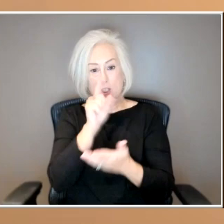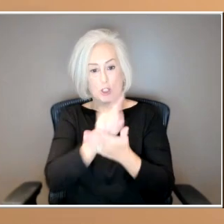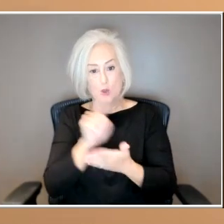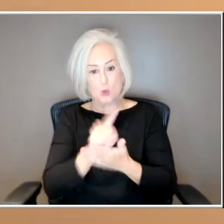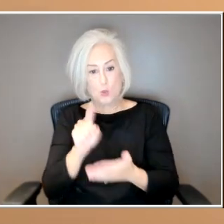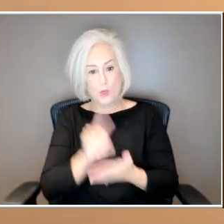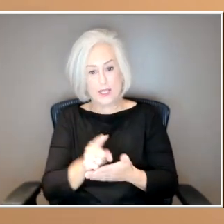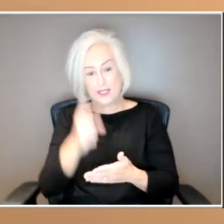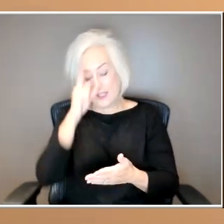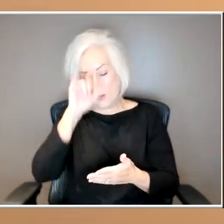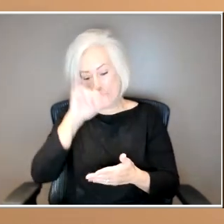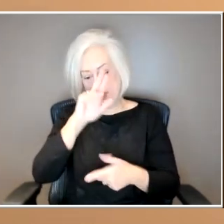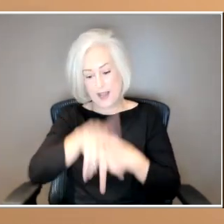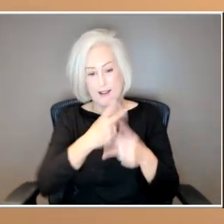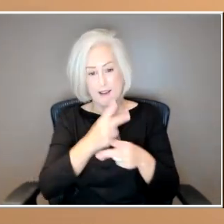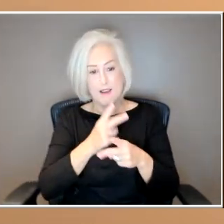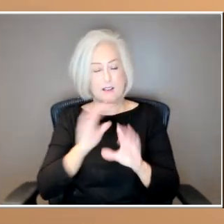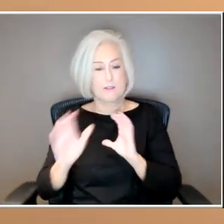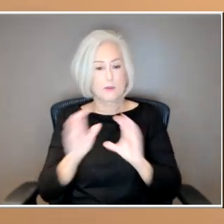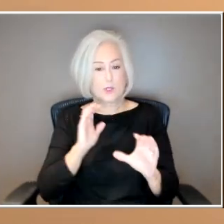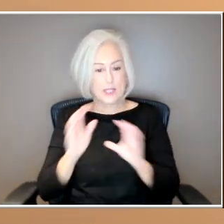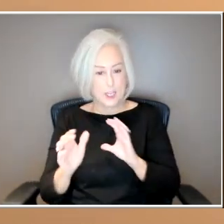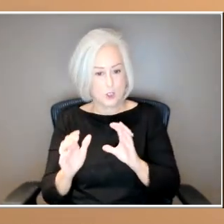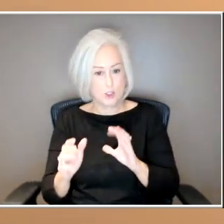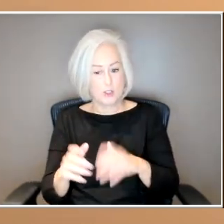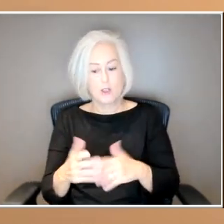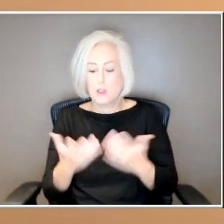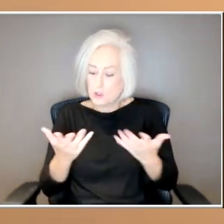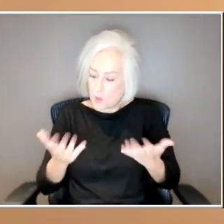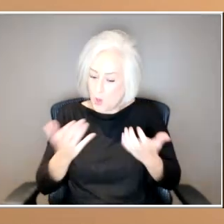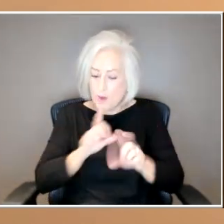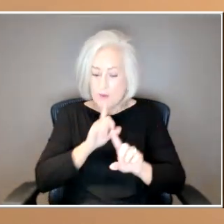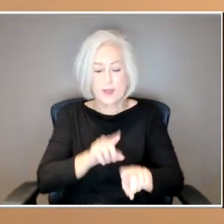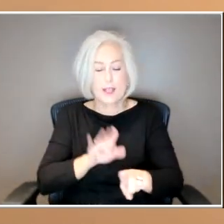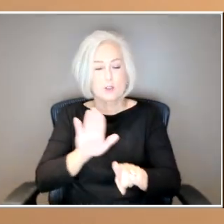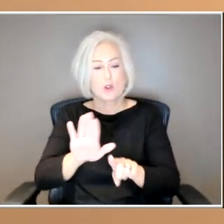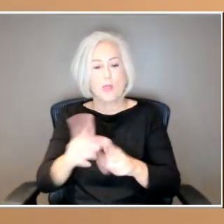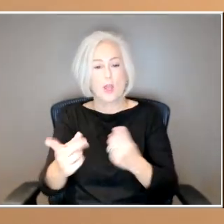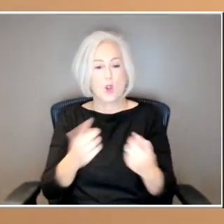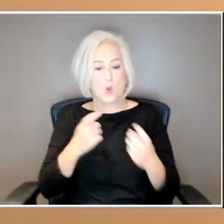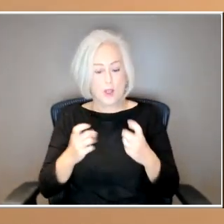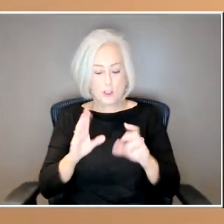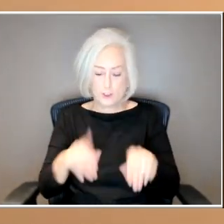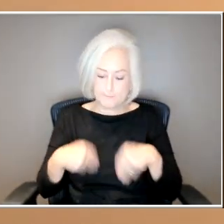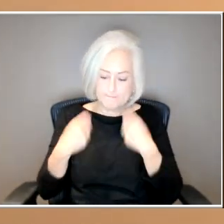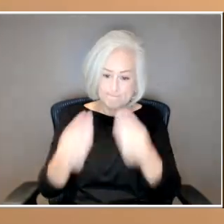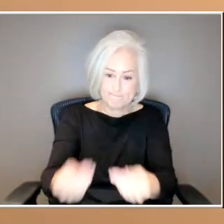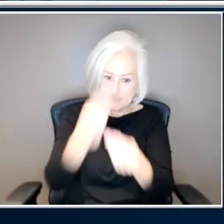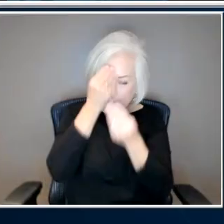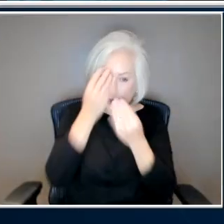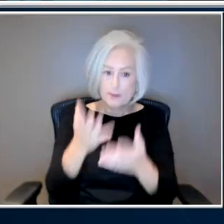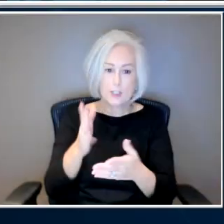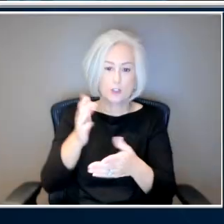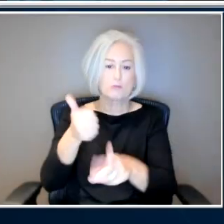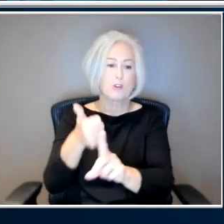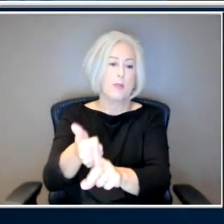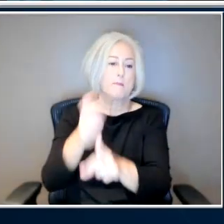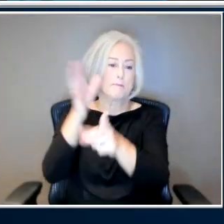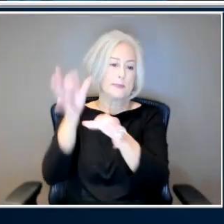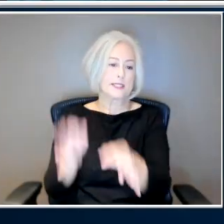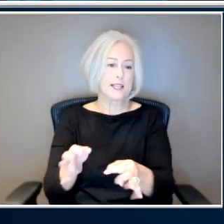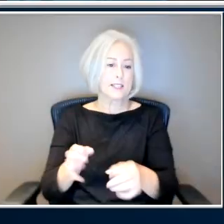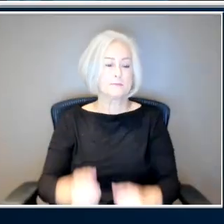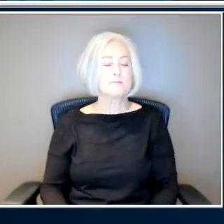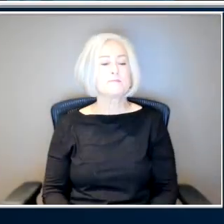conversations. So we want to make sure we're answering people's questions and getting them the information they need for their own personal decision. So if someone finds out they have